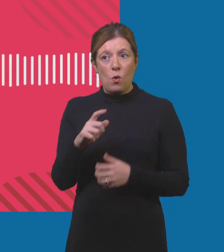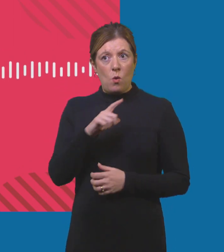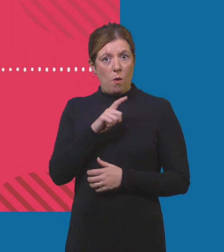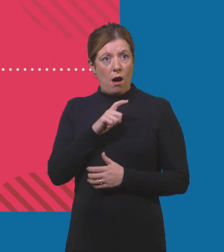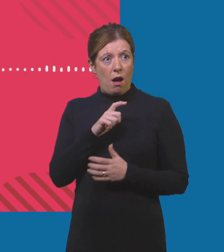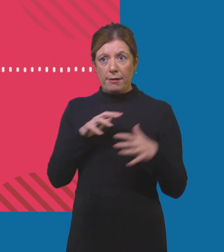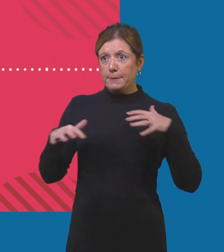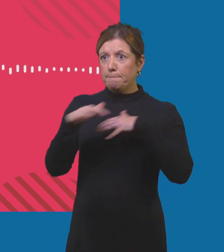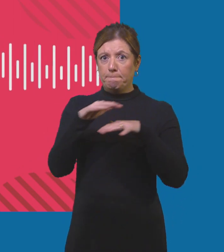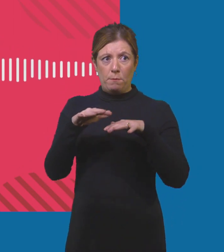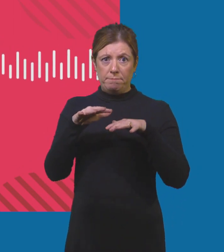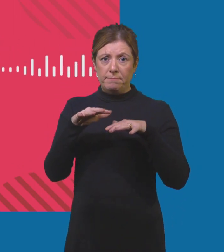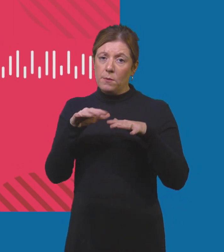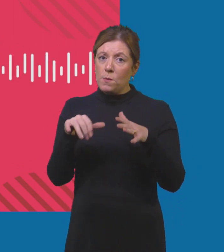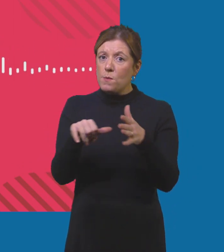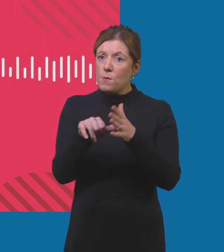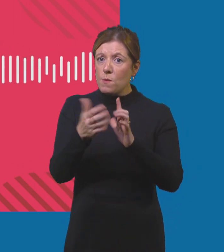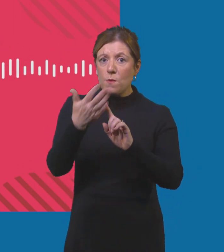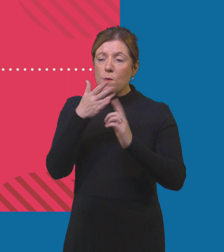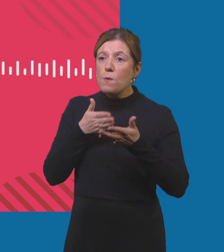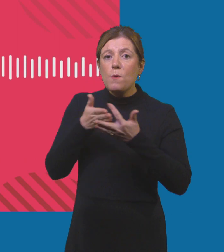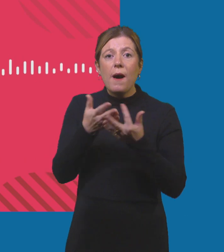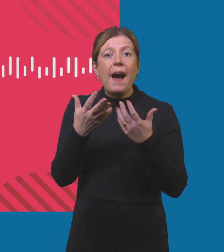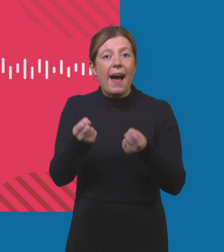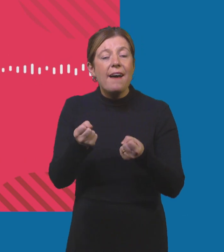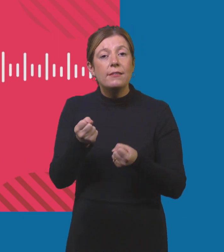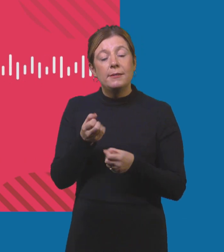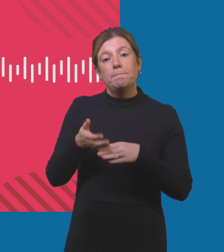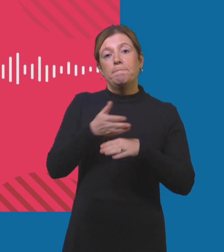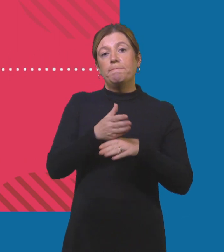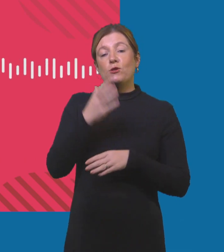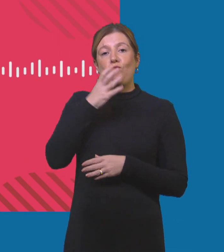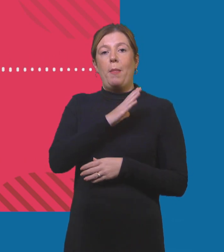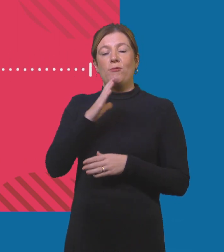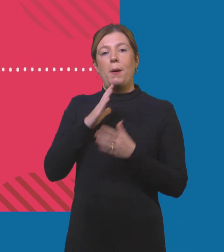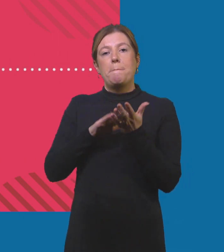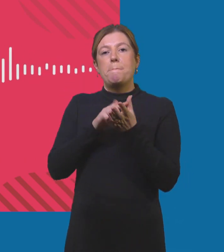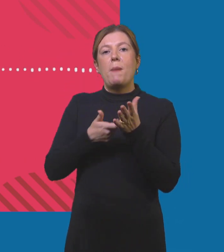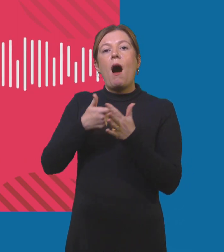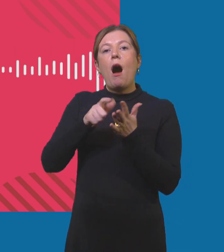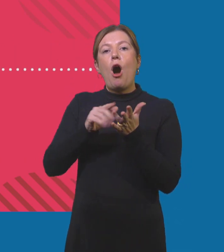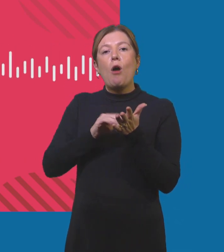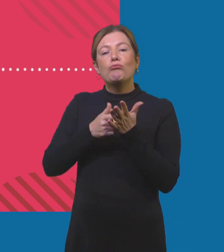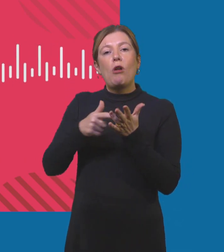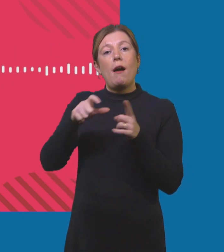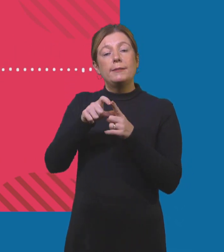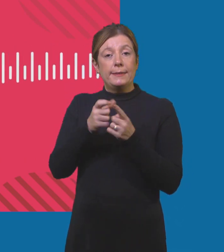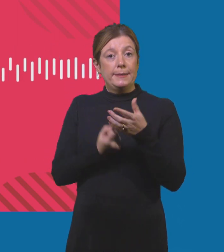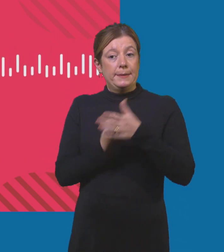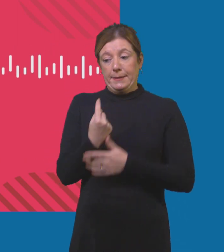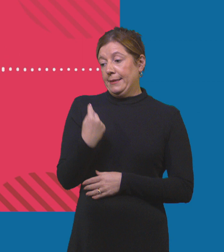disabling world. Today, we are joined by the former Royal Marines Commando Mark Ormrod. While deployed in Afghanistan